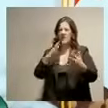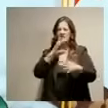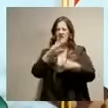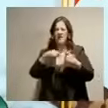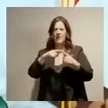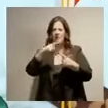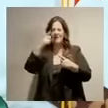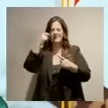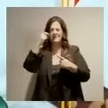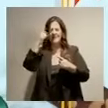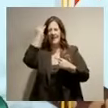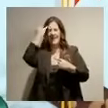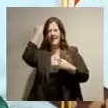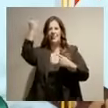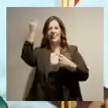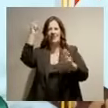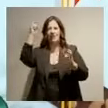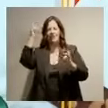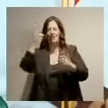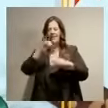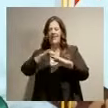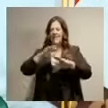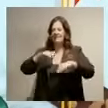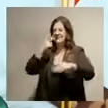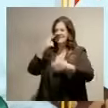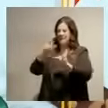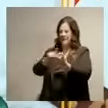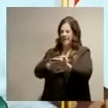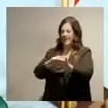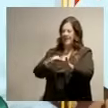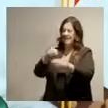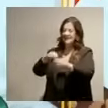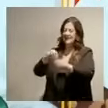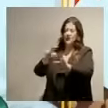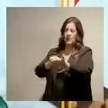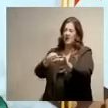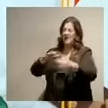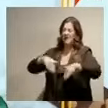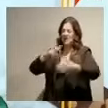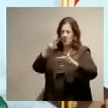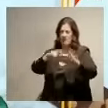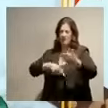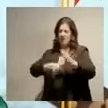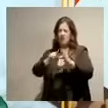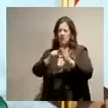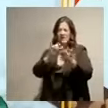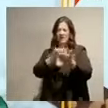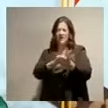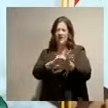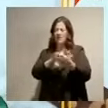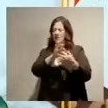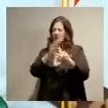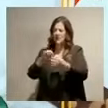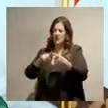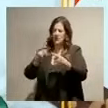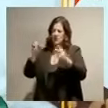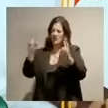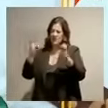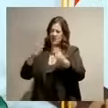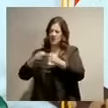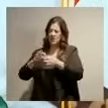haven't seen in print or a bill that may be in print that I haven't reviewed in relationship to the issue of